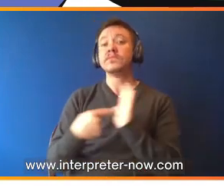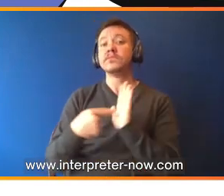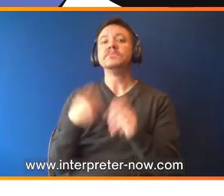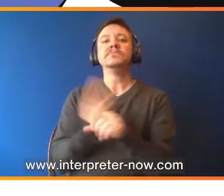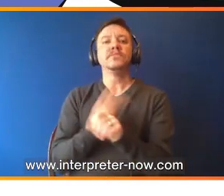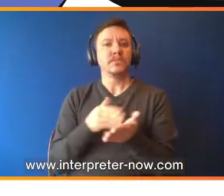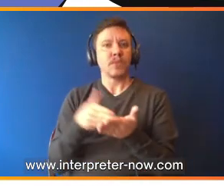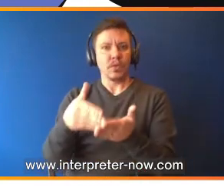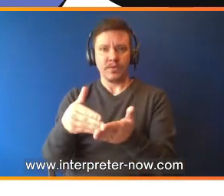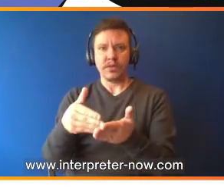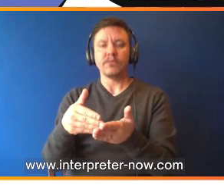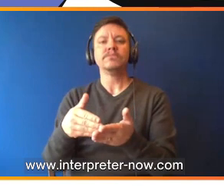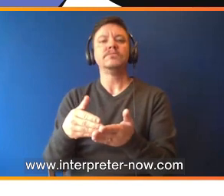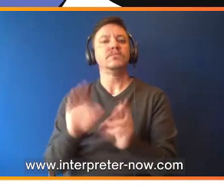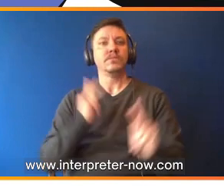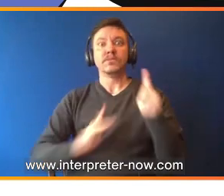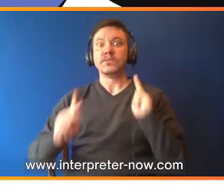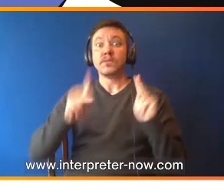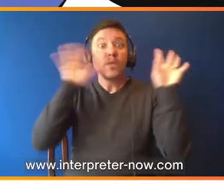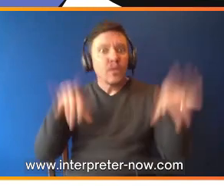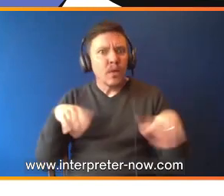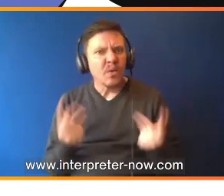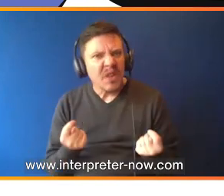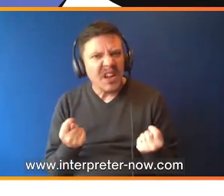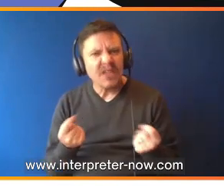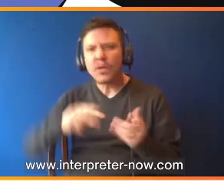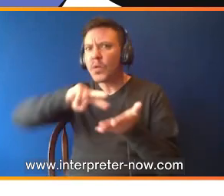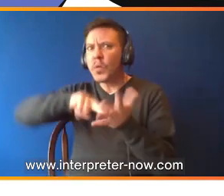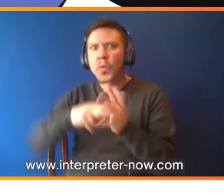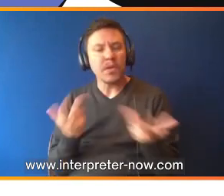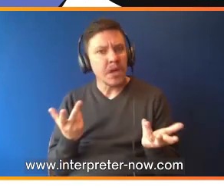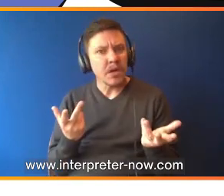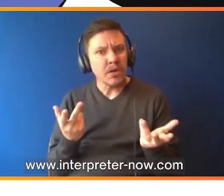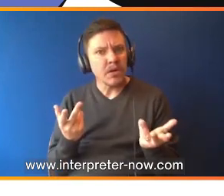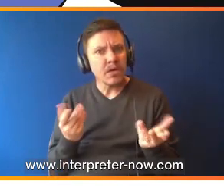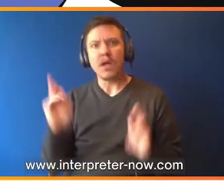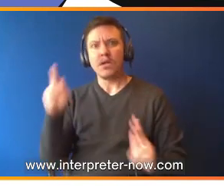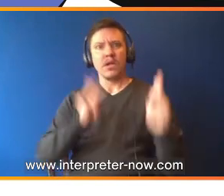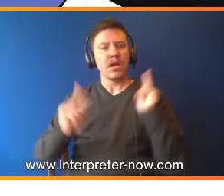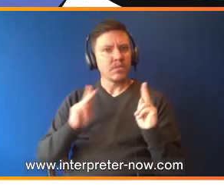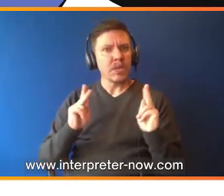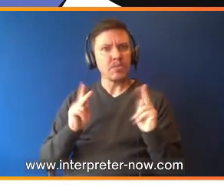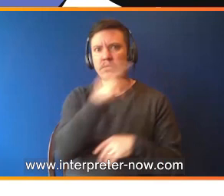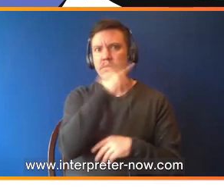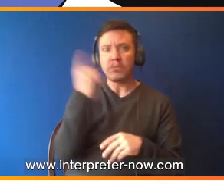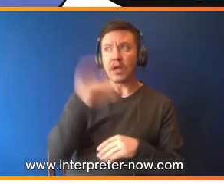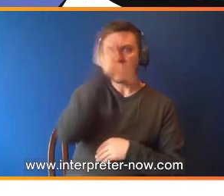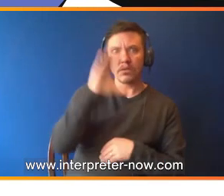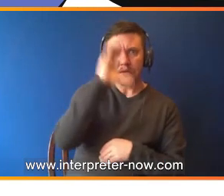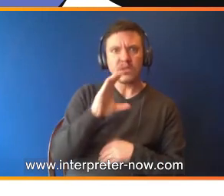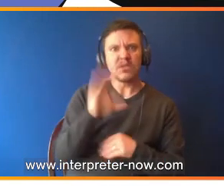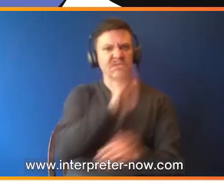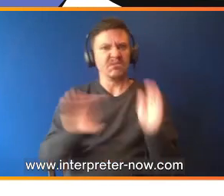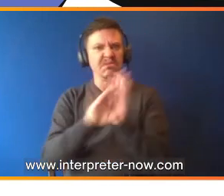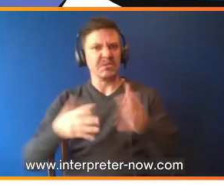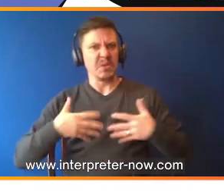harmful patterns that perpetuate oppression sometimes tend to fall under the radar, because you could say on one